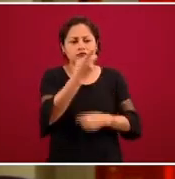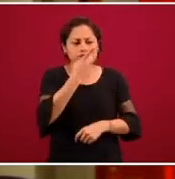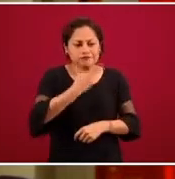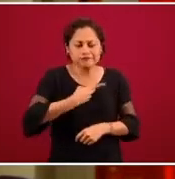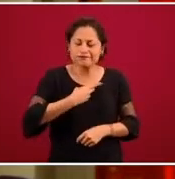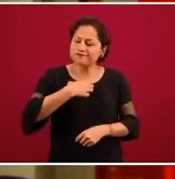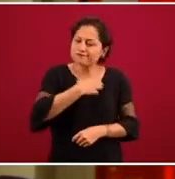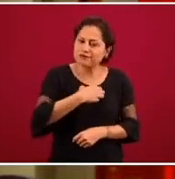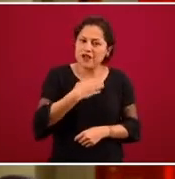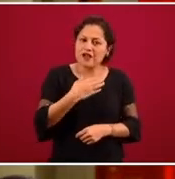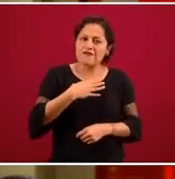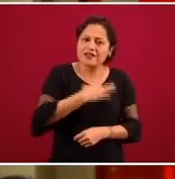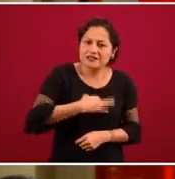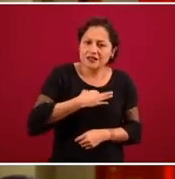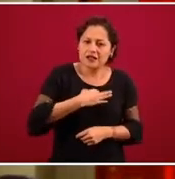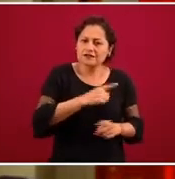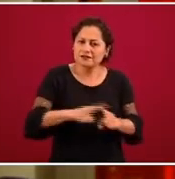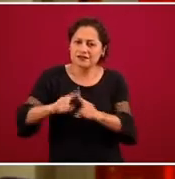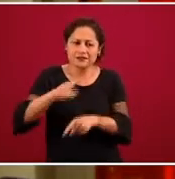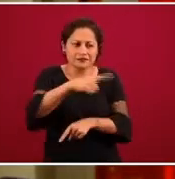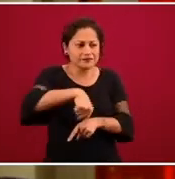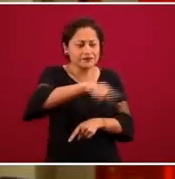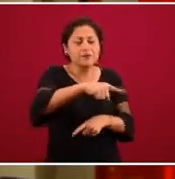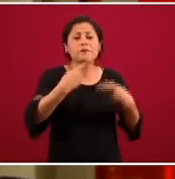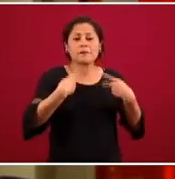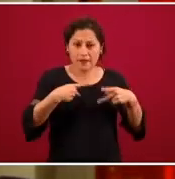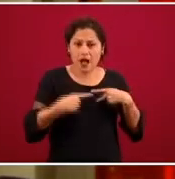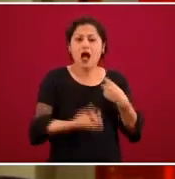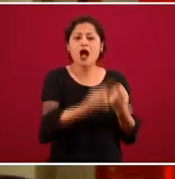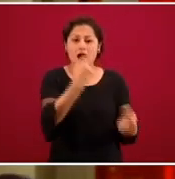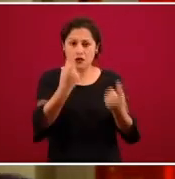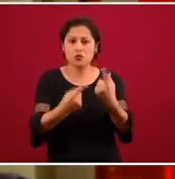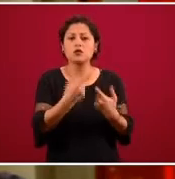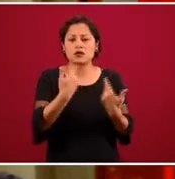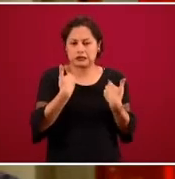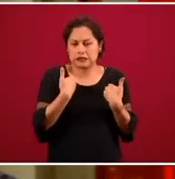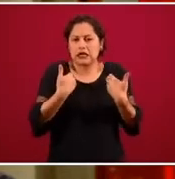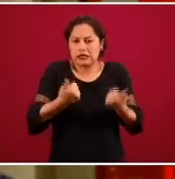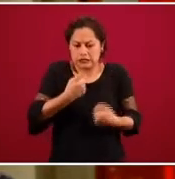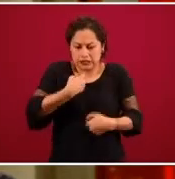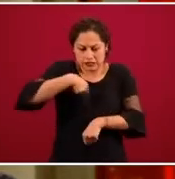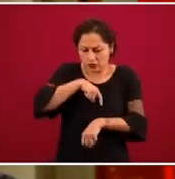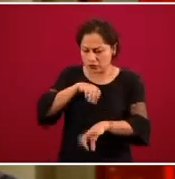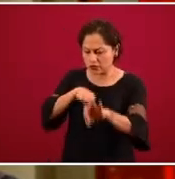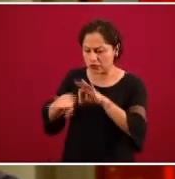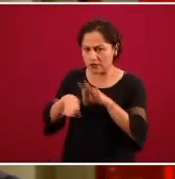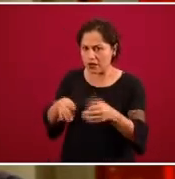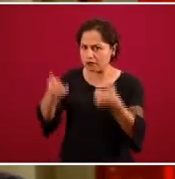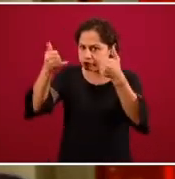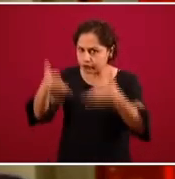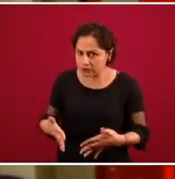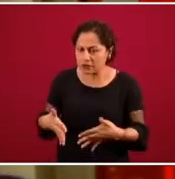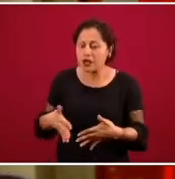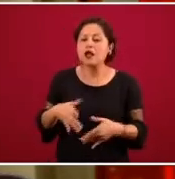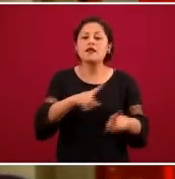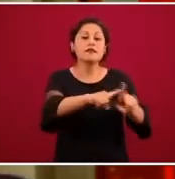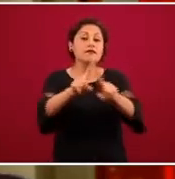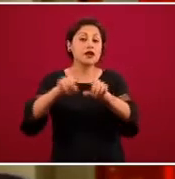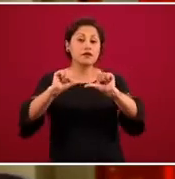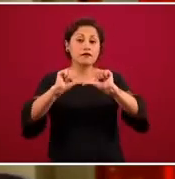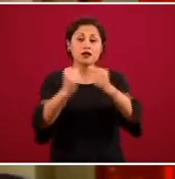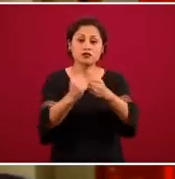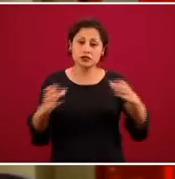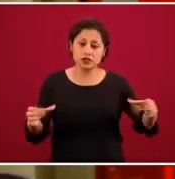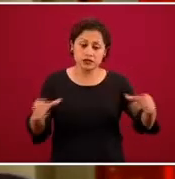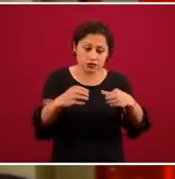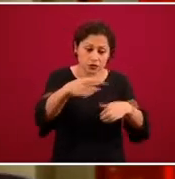and what we do. We receive support from civil associations, from business people